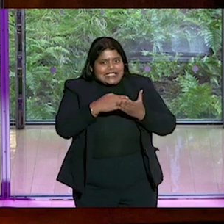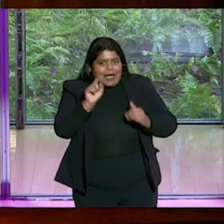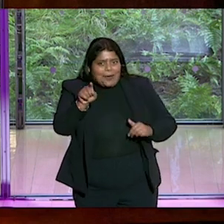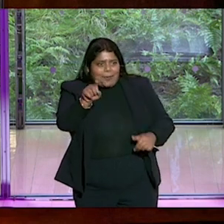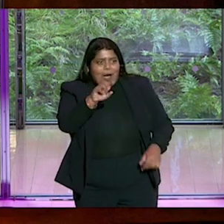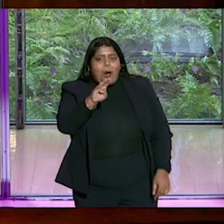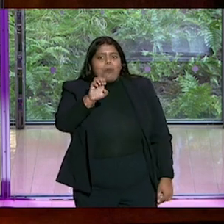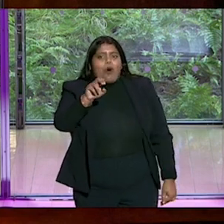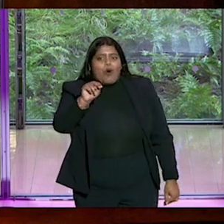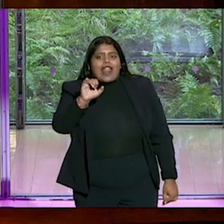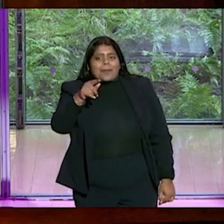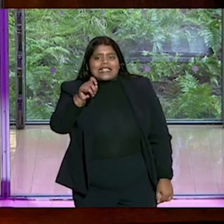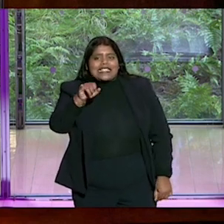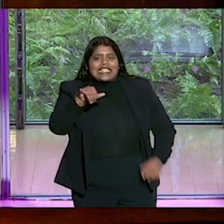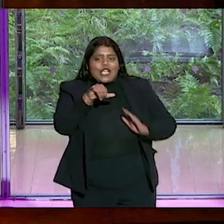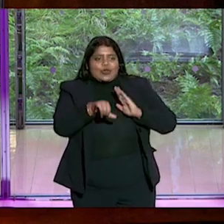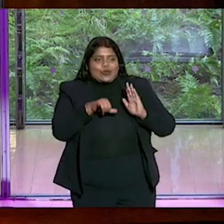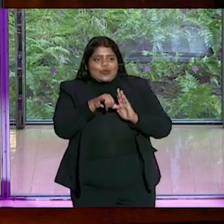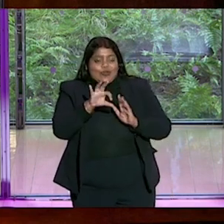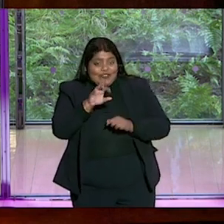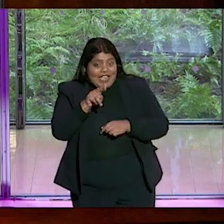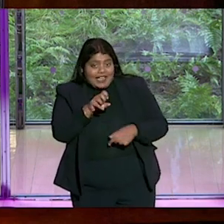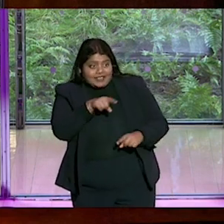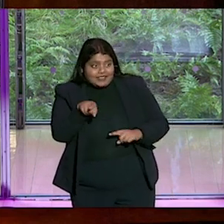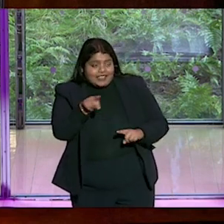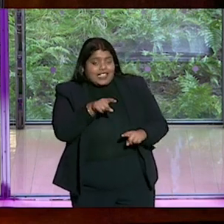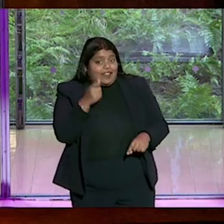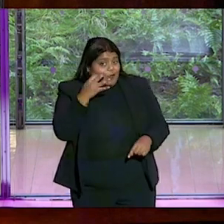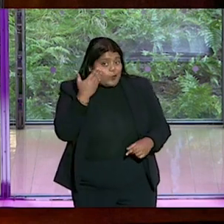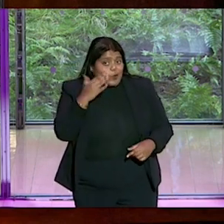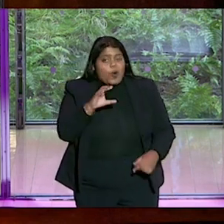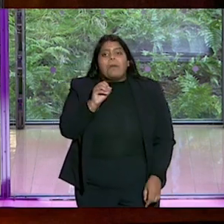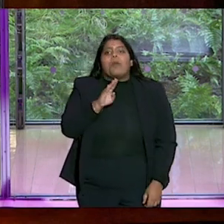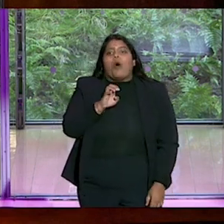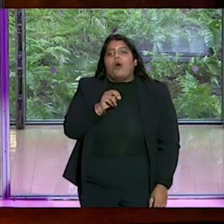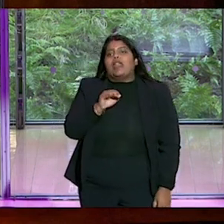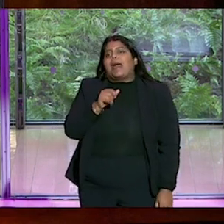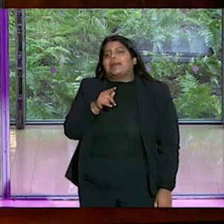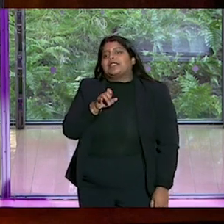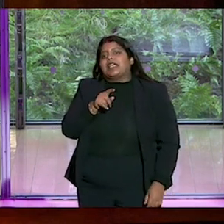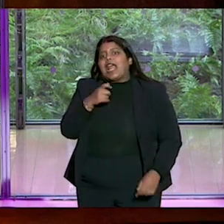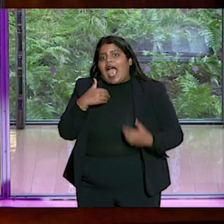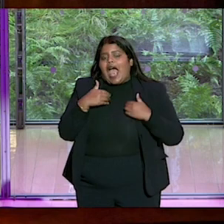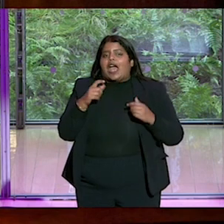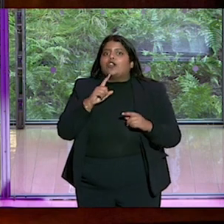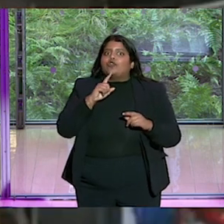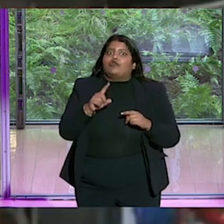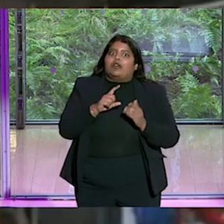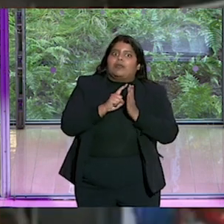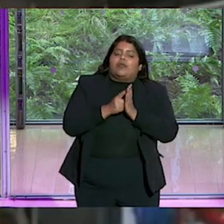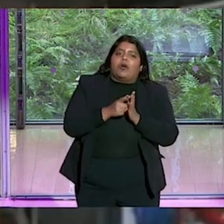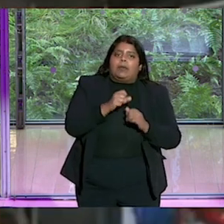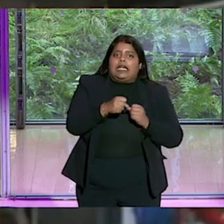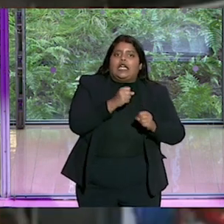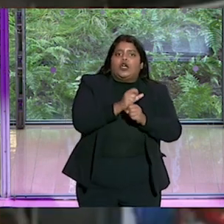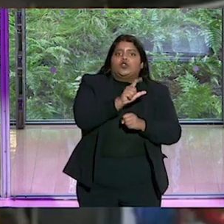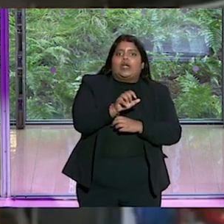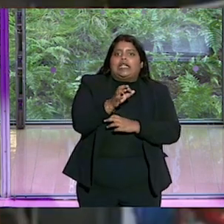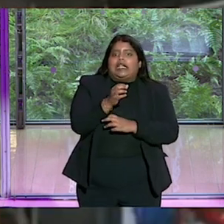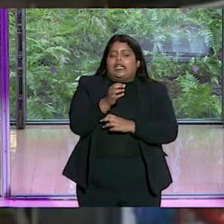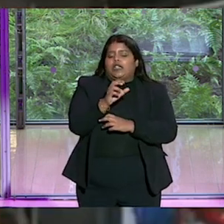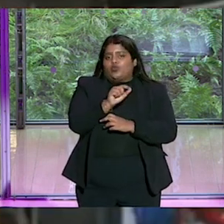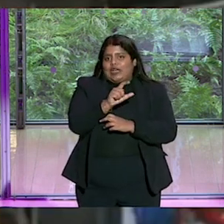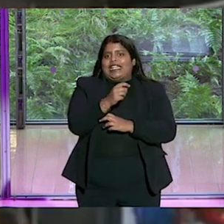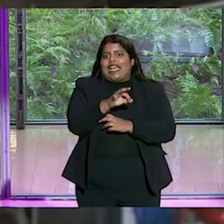in the audience. For those of you who don't know, Bon Appetit had a real moment in 2019, 2020. This is actually